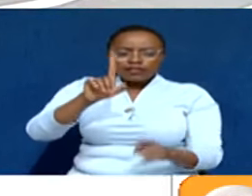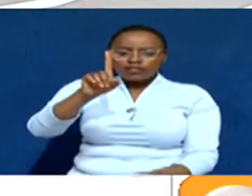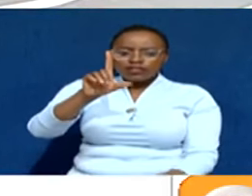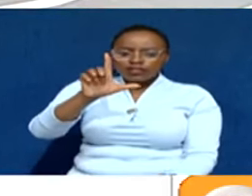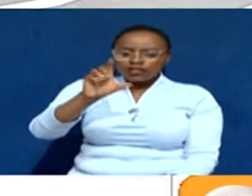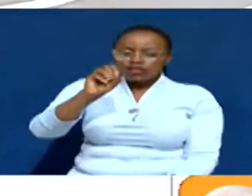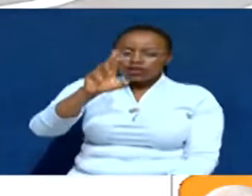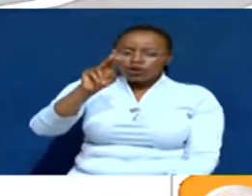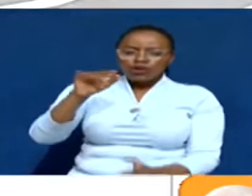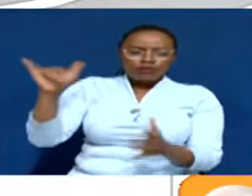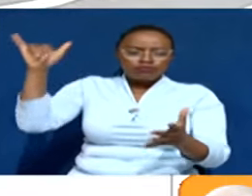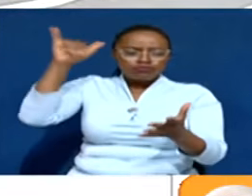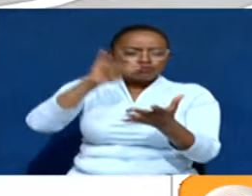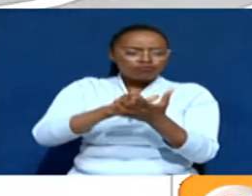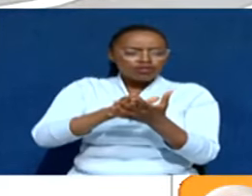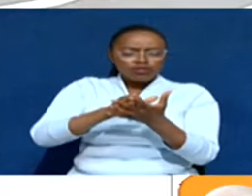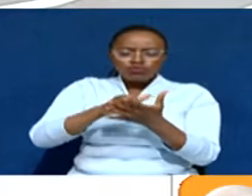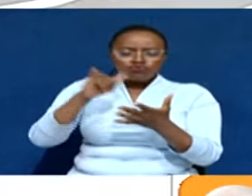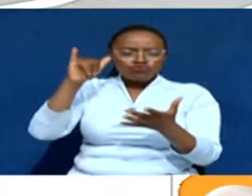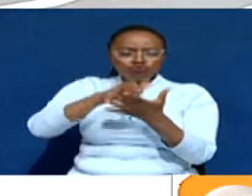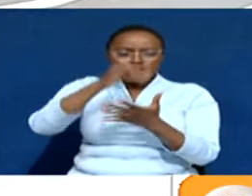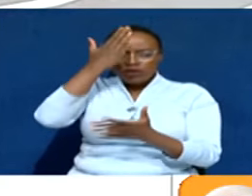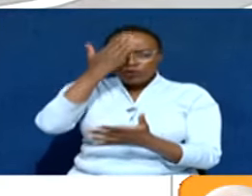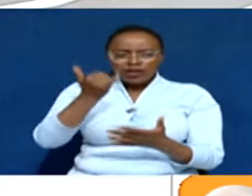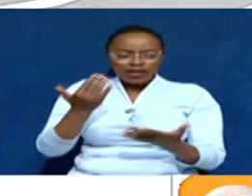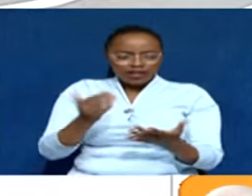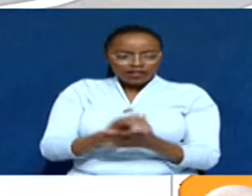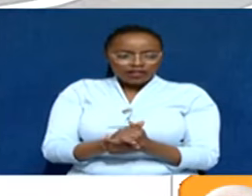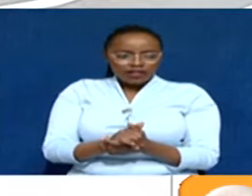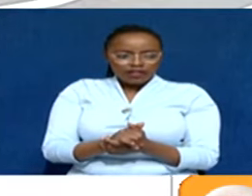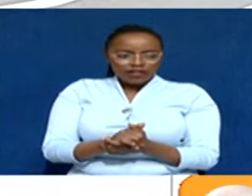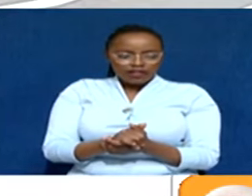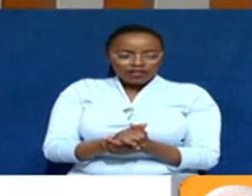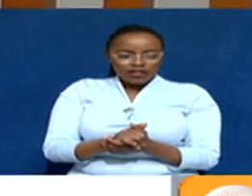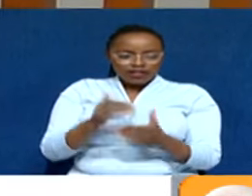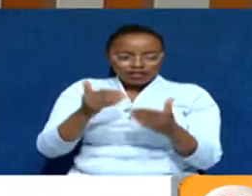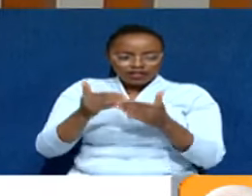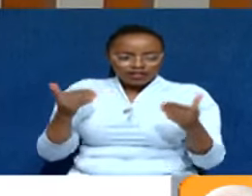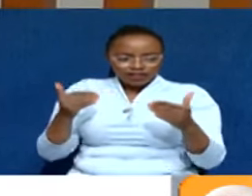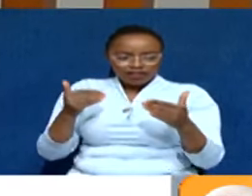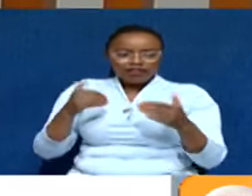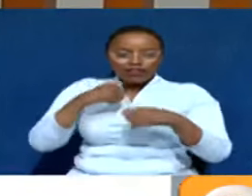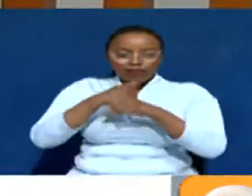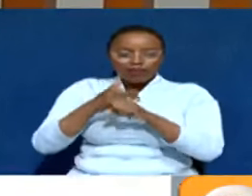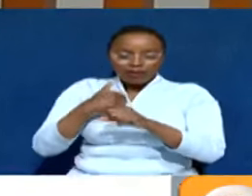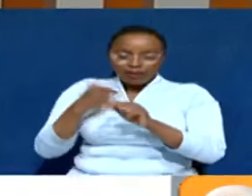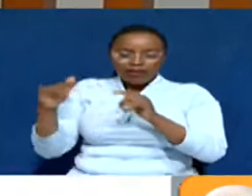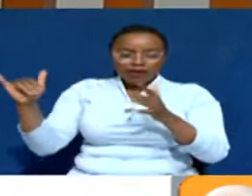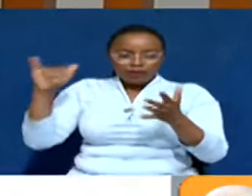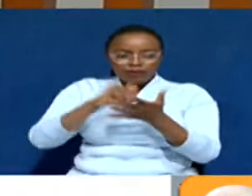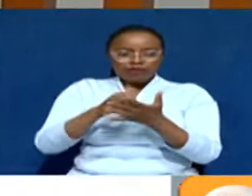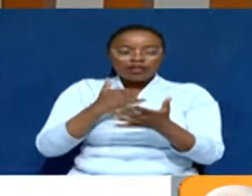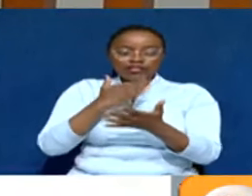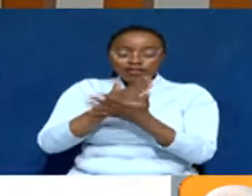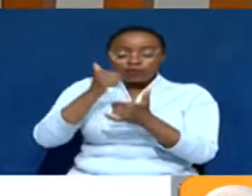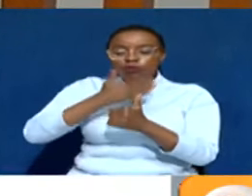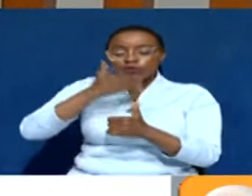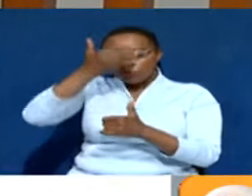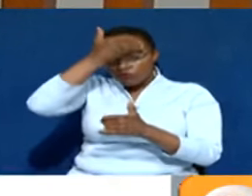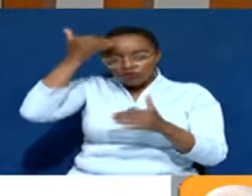how did you come back? What made you come back? Right, okay, Jeff. Before I tell you what made me come back, there's something I don't forget.